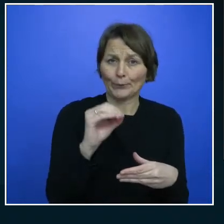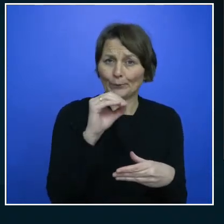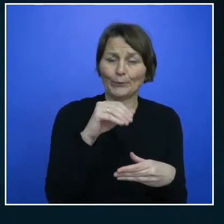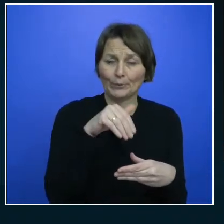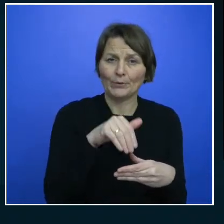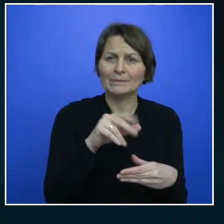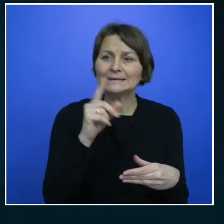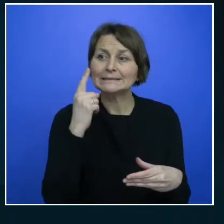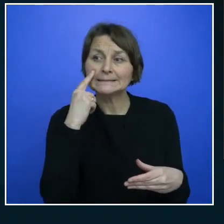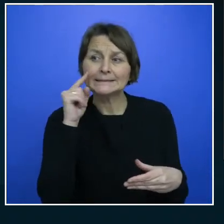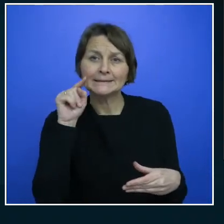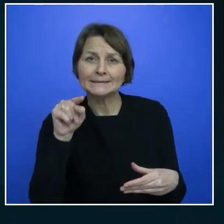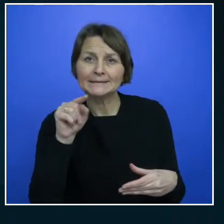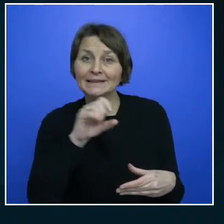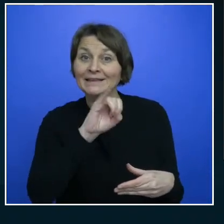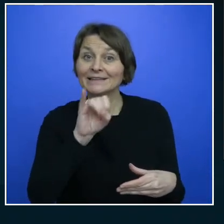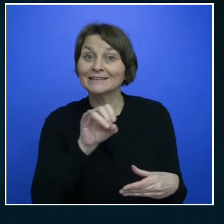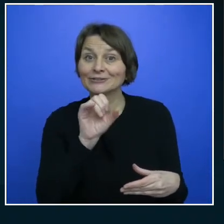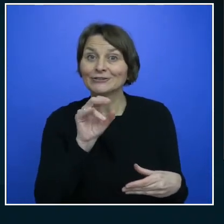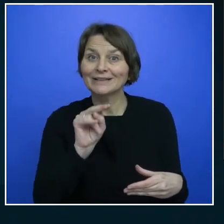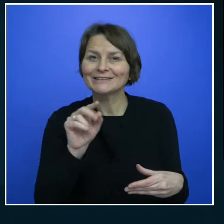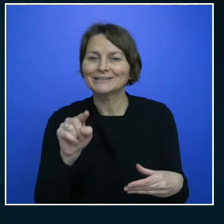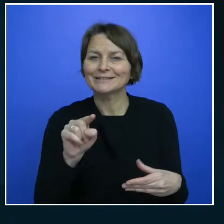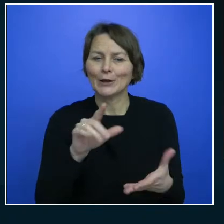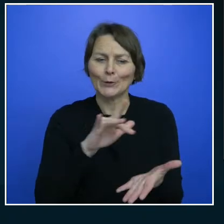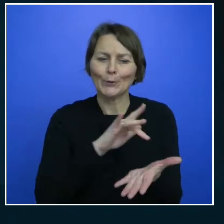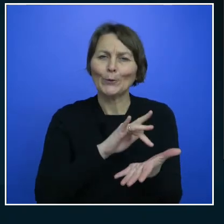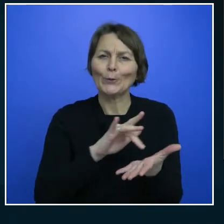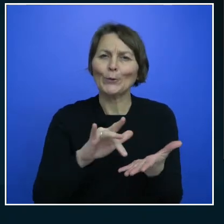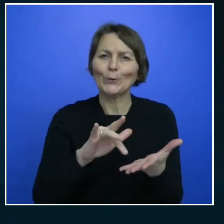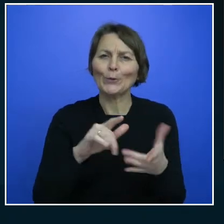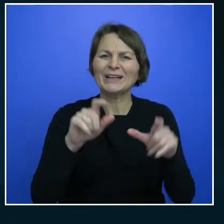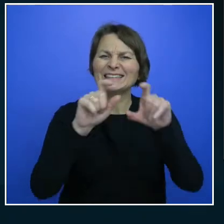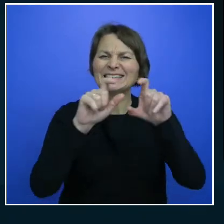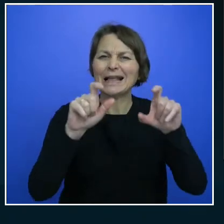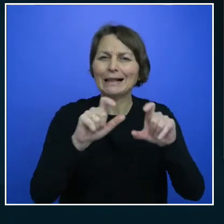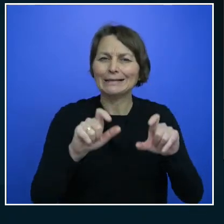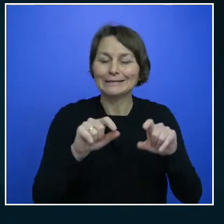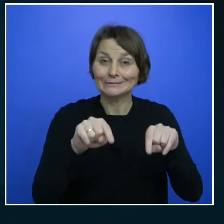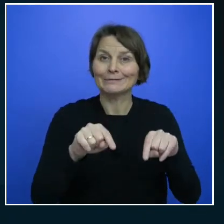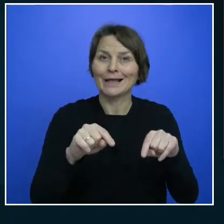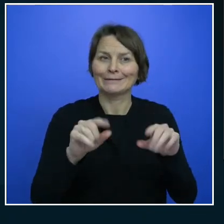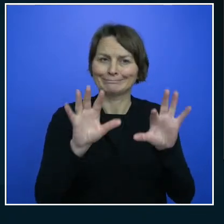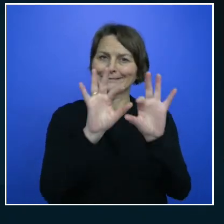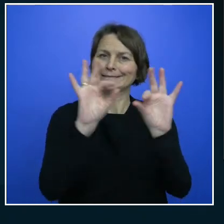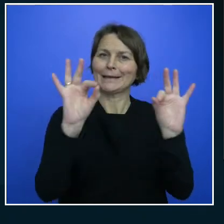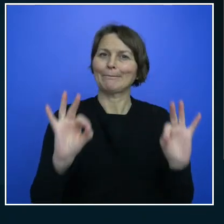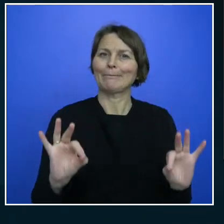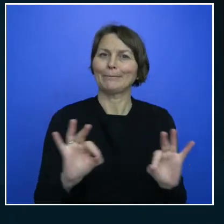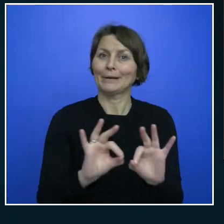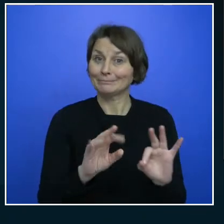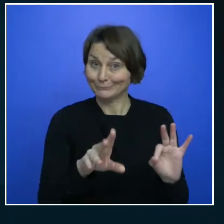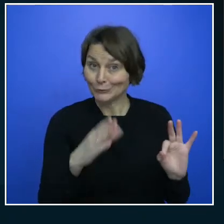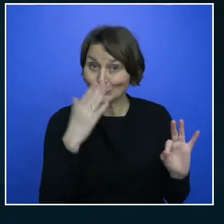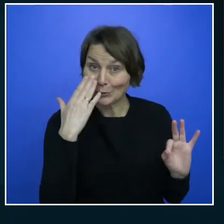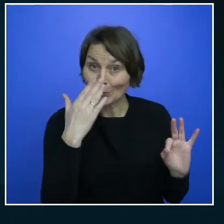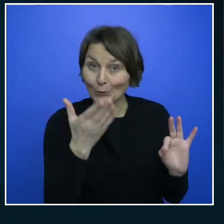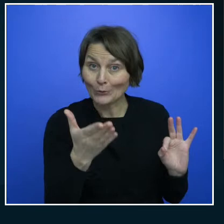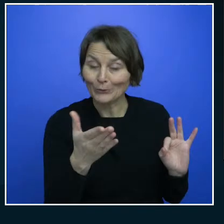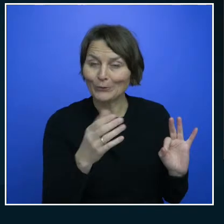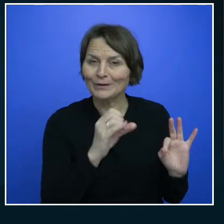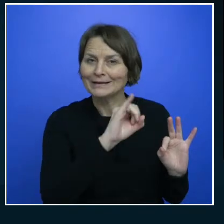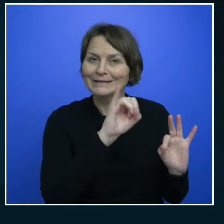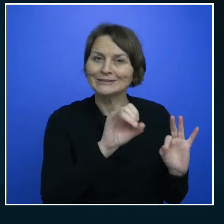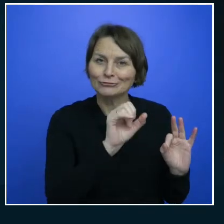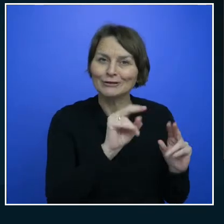it creates, here is already that empty skeleton of any JSON template. So this should look familiar if you have ARM and JSON